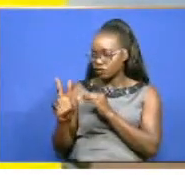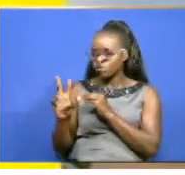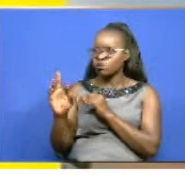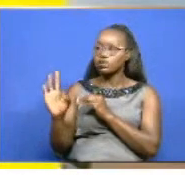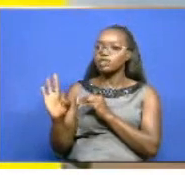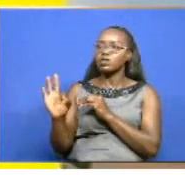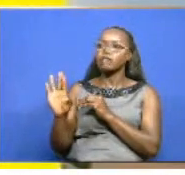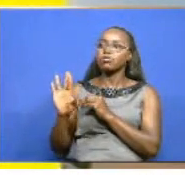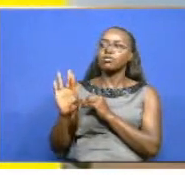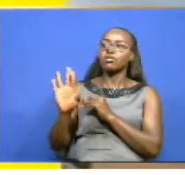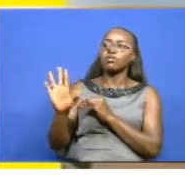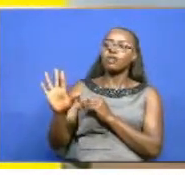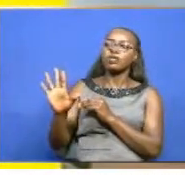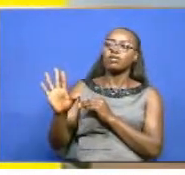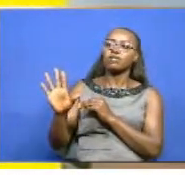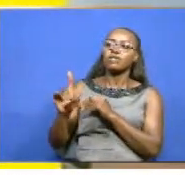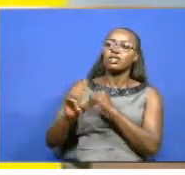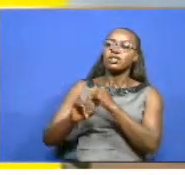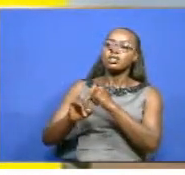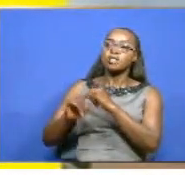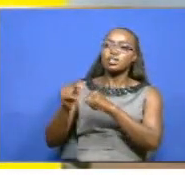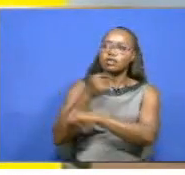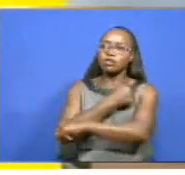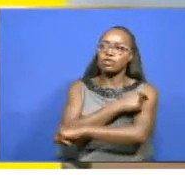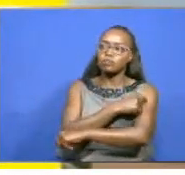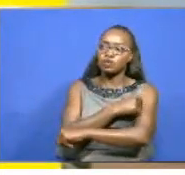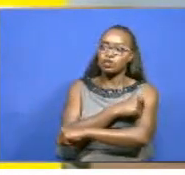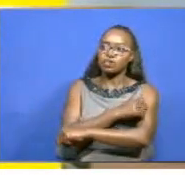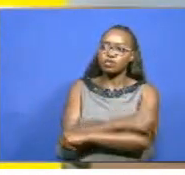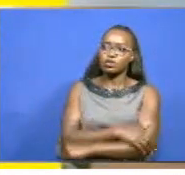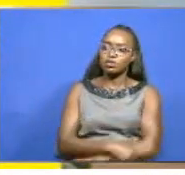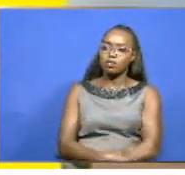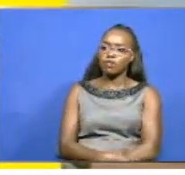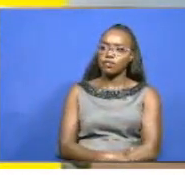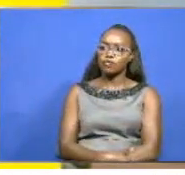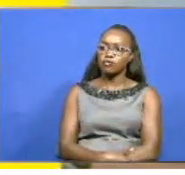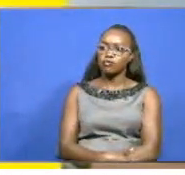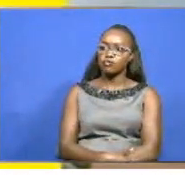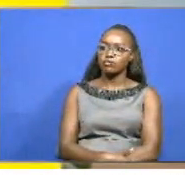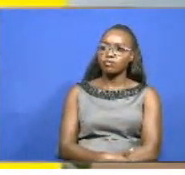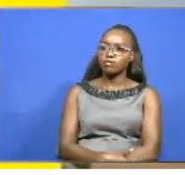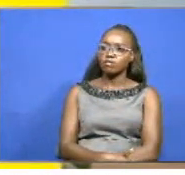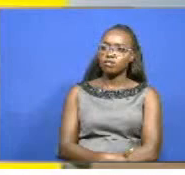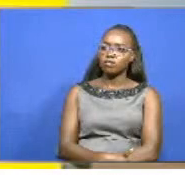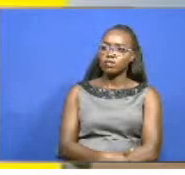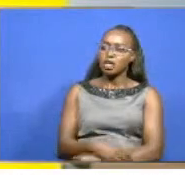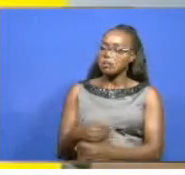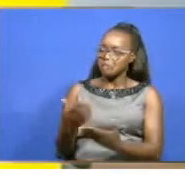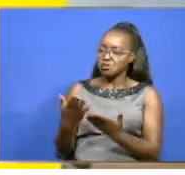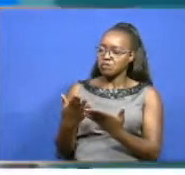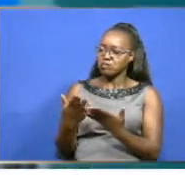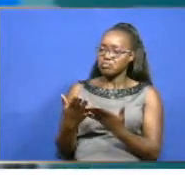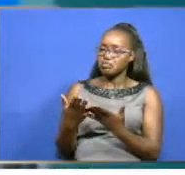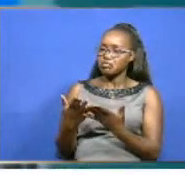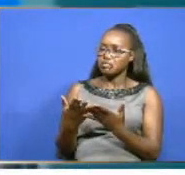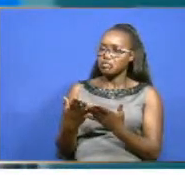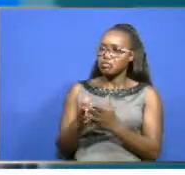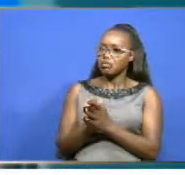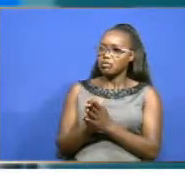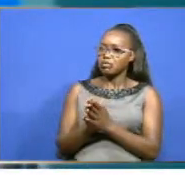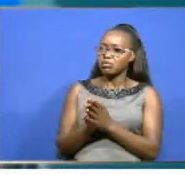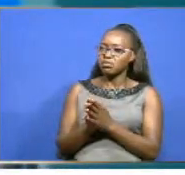4, level 5, and level 6 hospitals. Or health services, or health services, let me use it that way, because a dispensary is not a hospital.